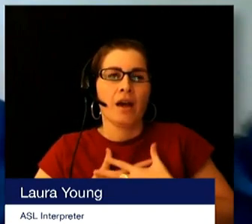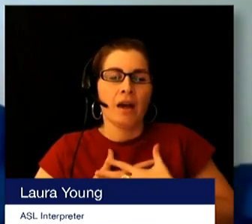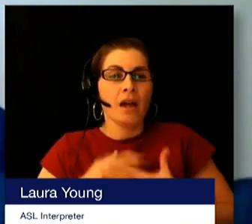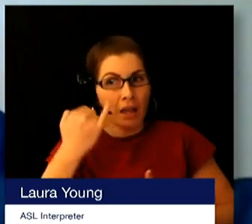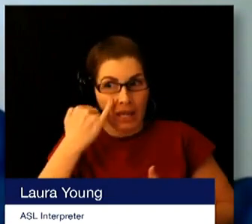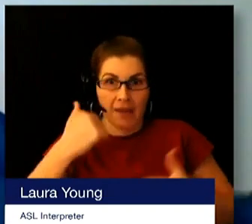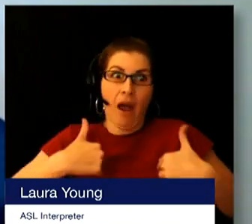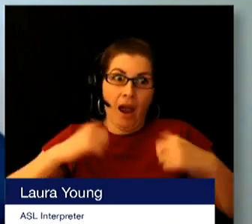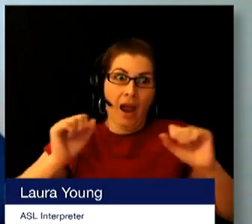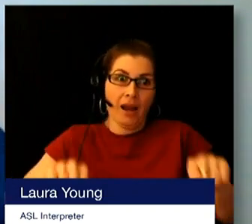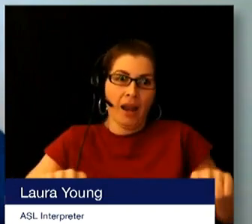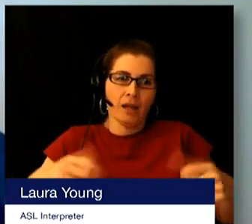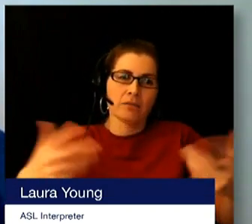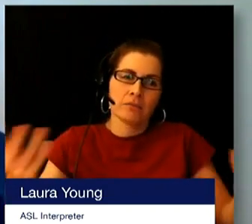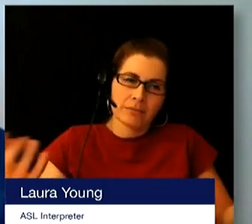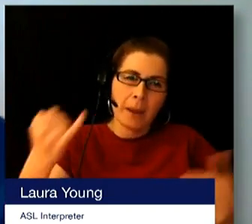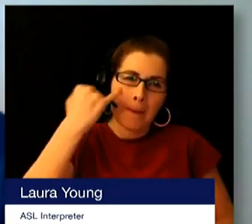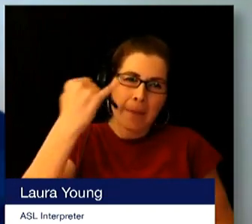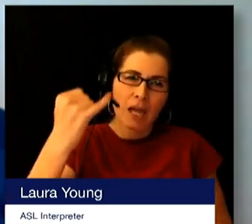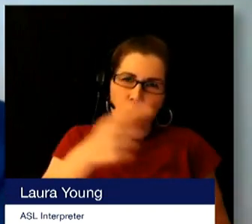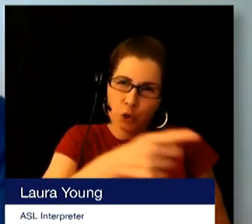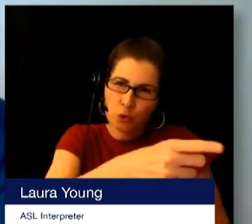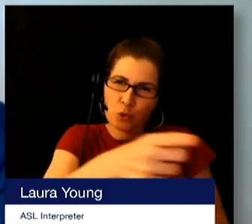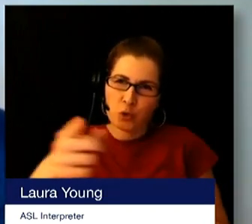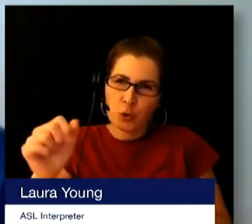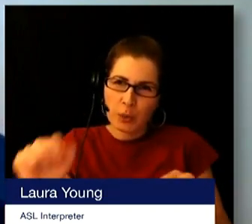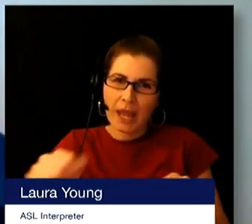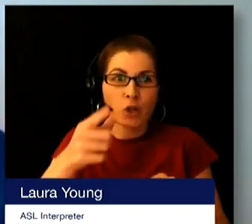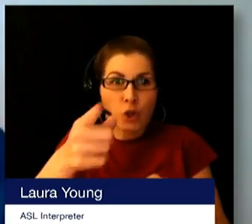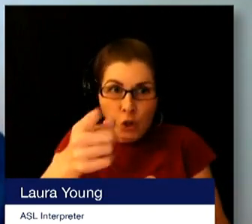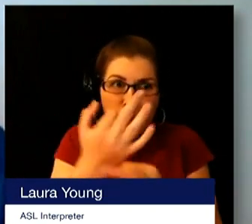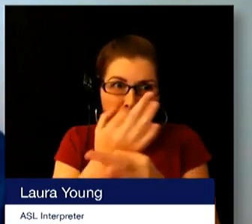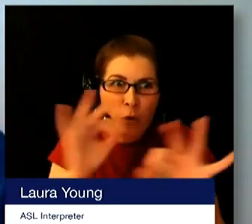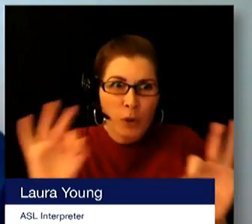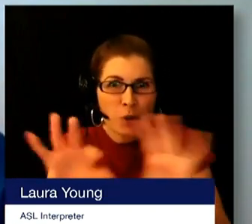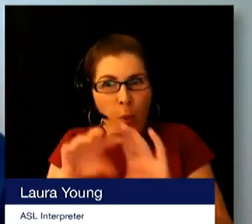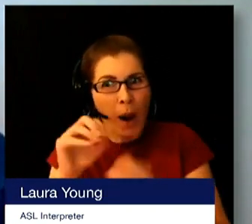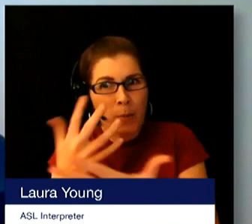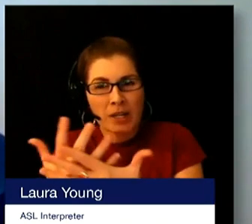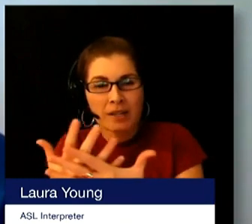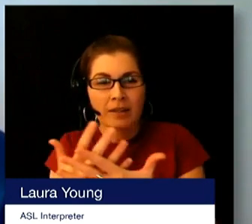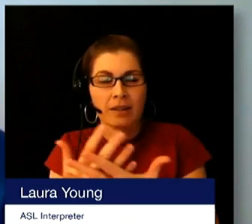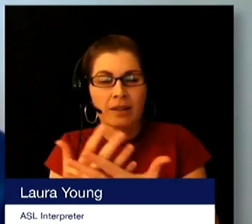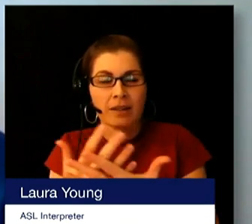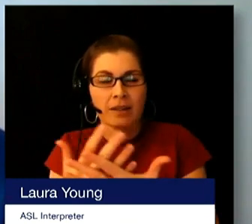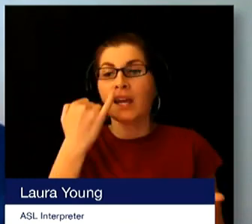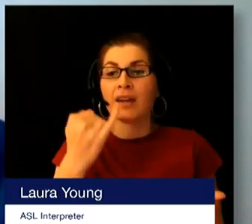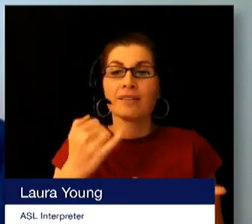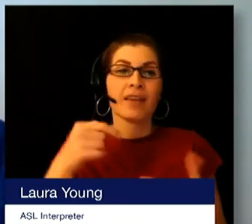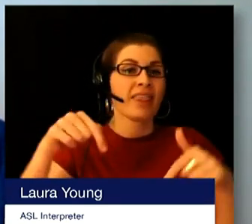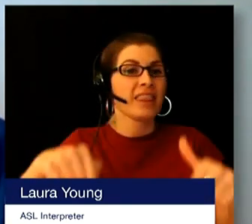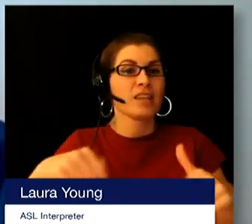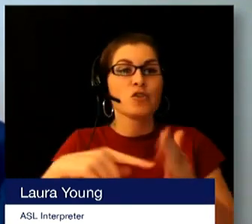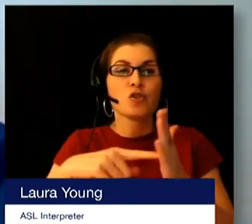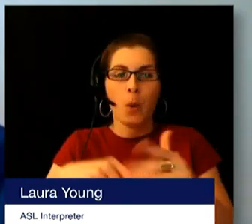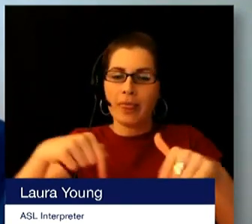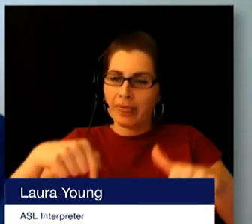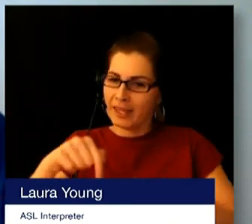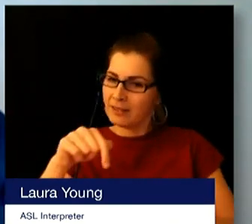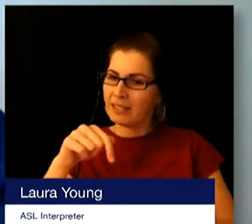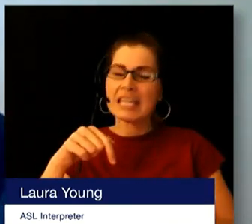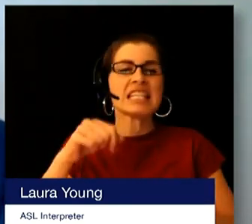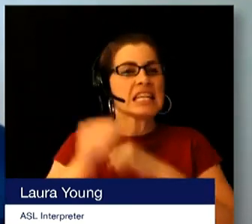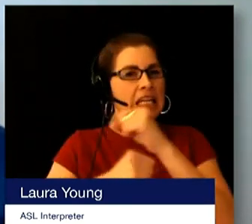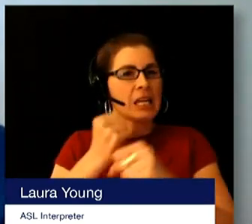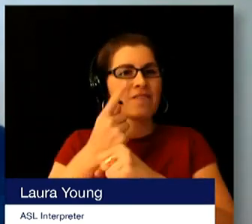those circumstances, imagine what you can do with your being free. If 2020 has shown us anything, is that this is the year of the advocate and